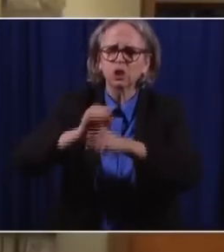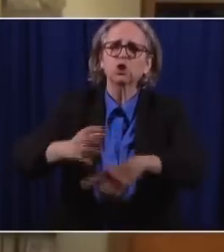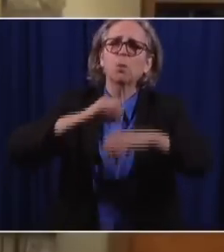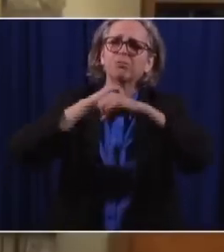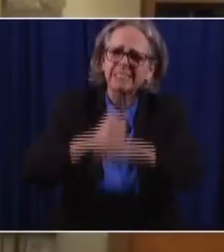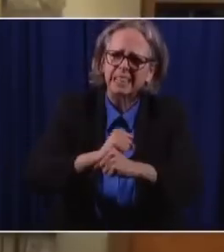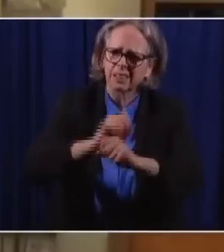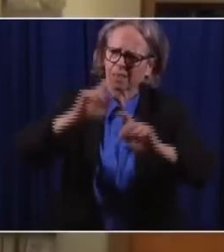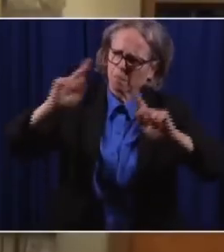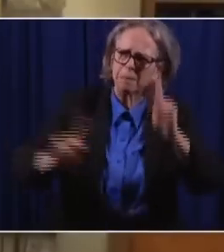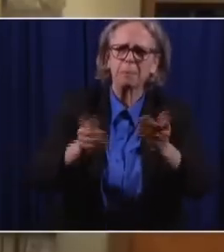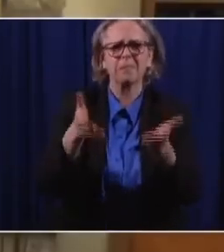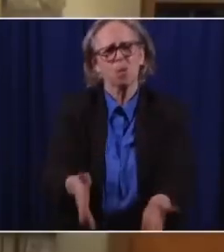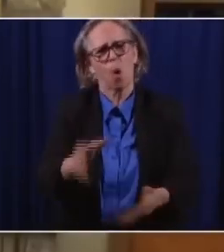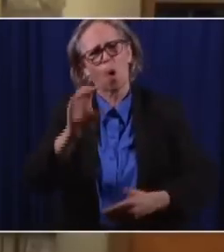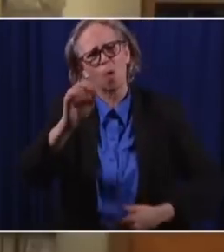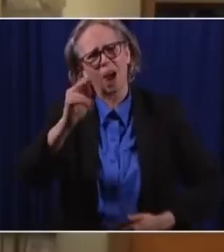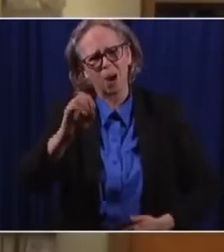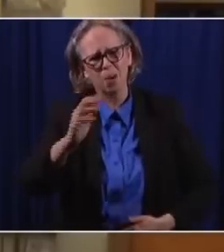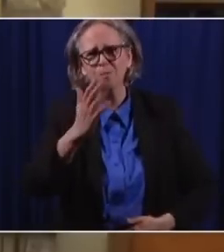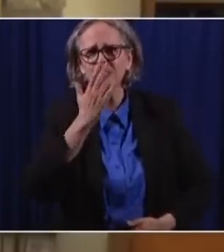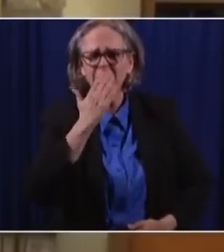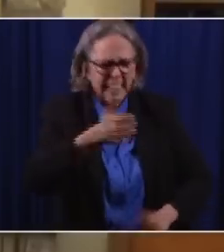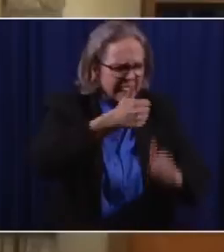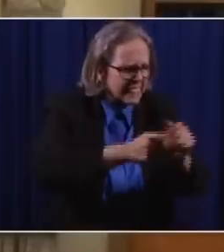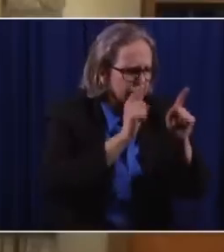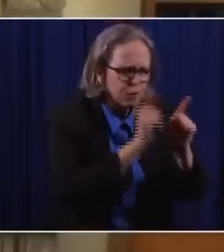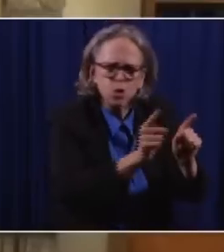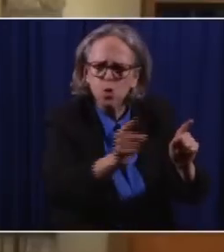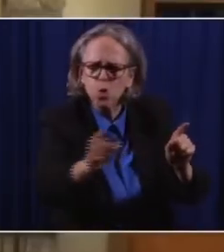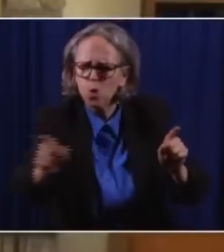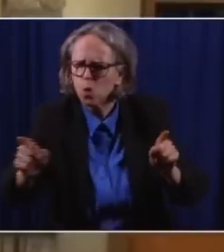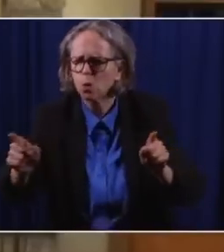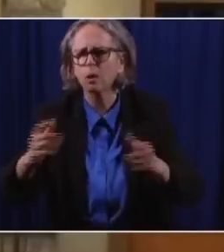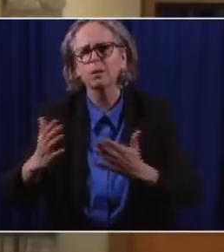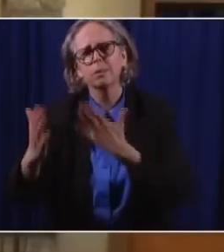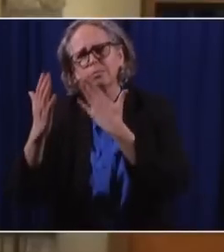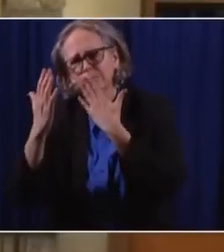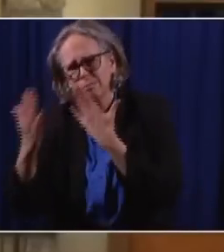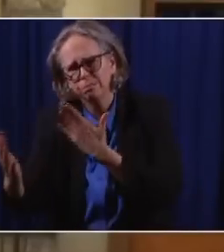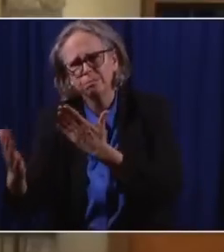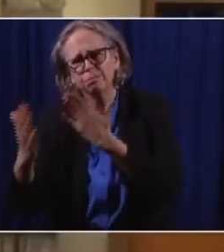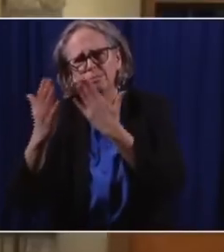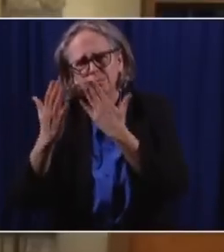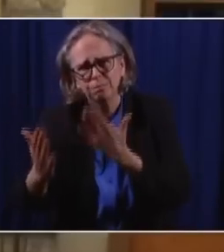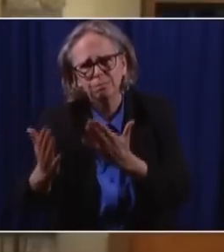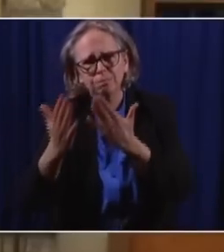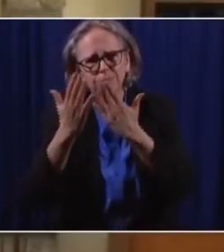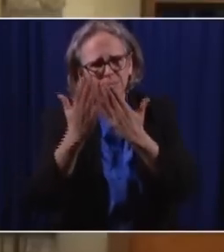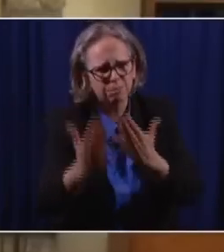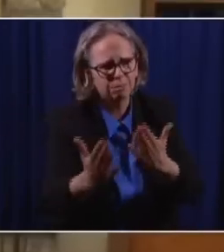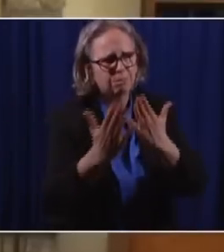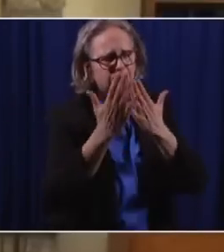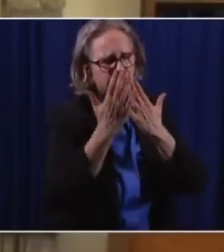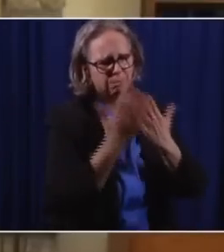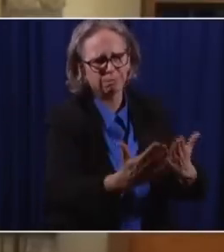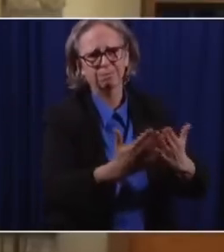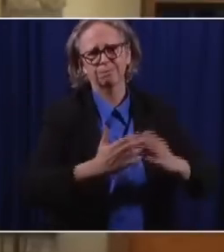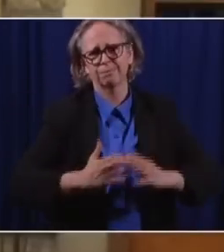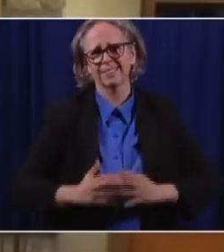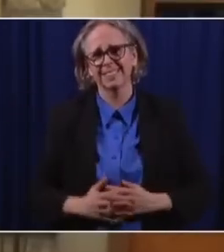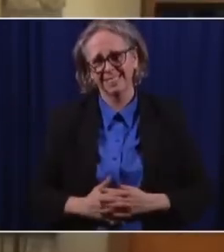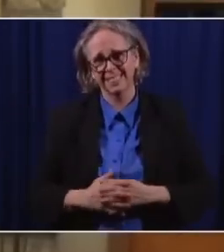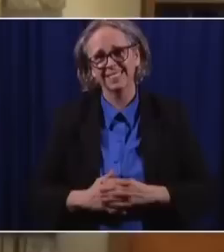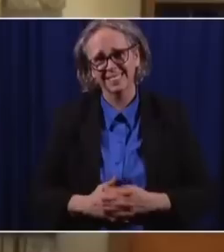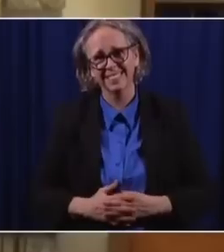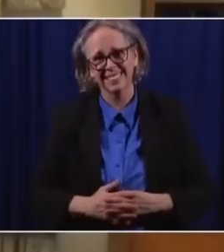what each one of you do every single day. I've said before that this is like